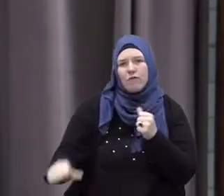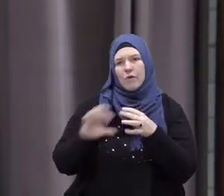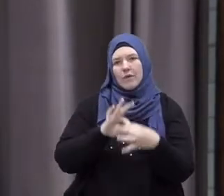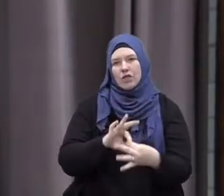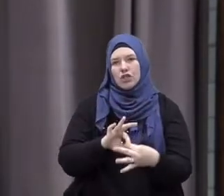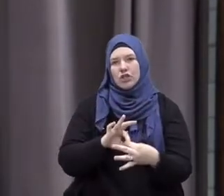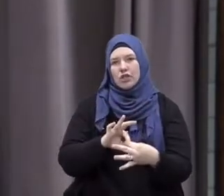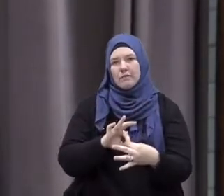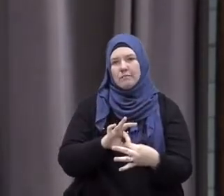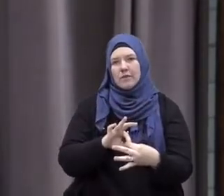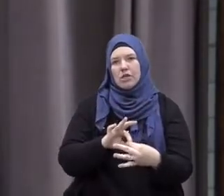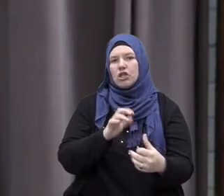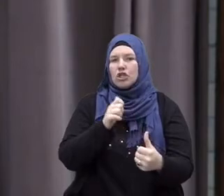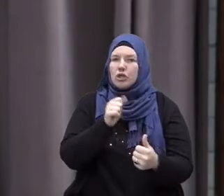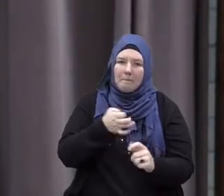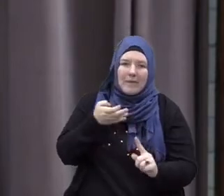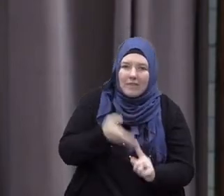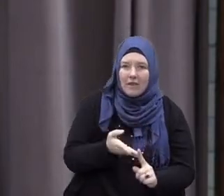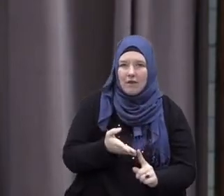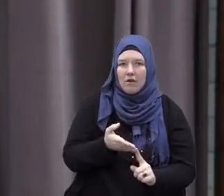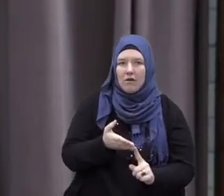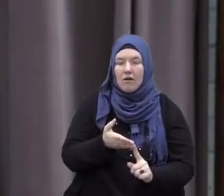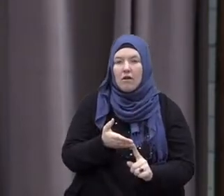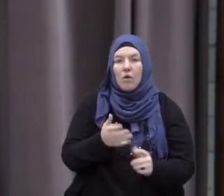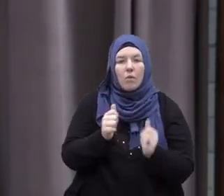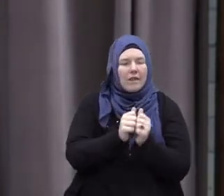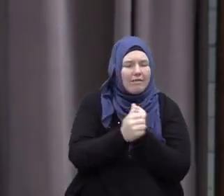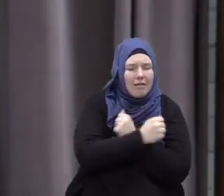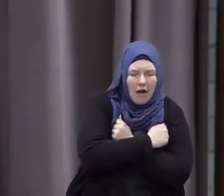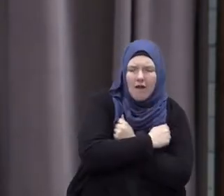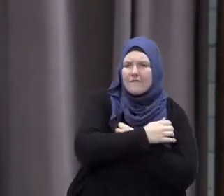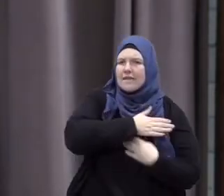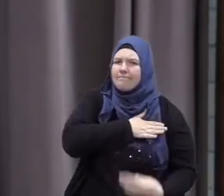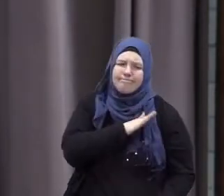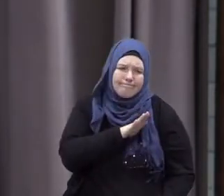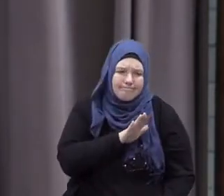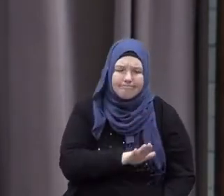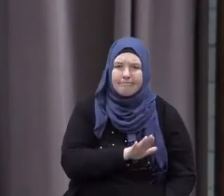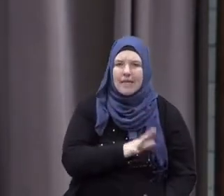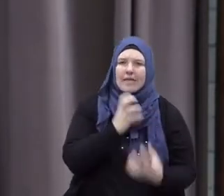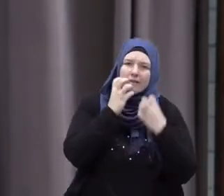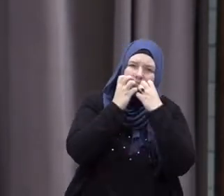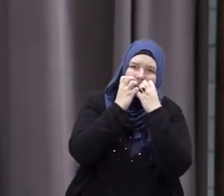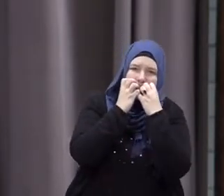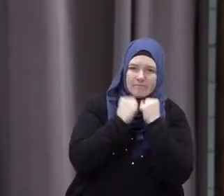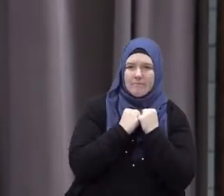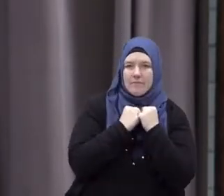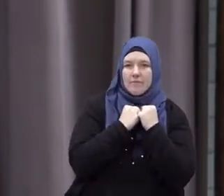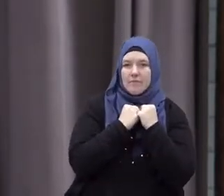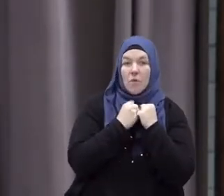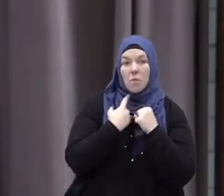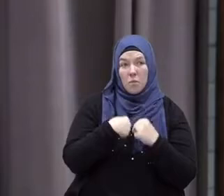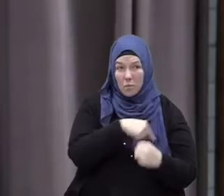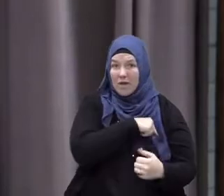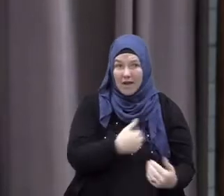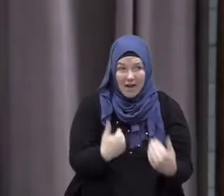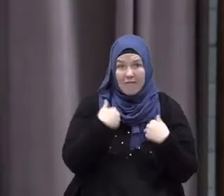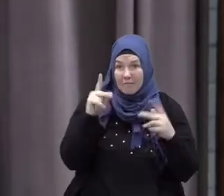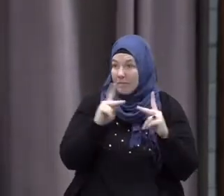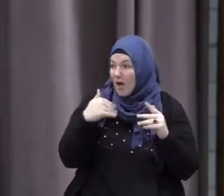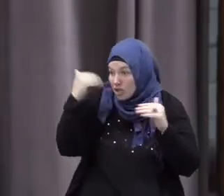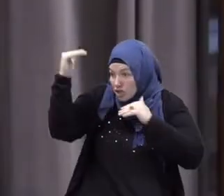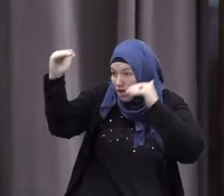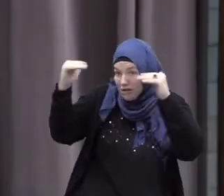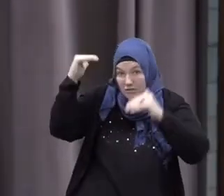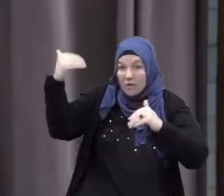overwhelm every relationship with love, compassion, and care. We have people, we adults